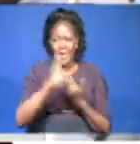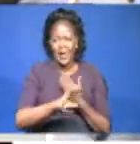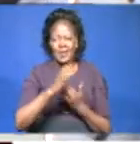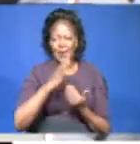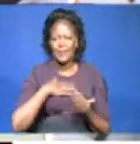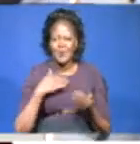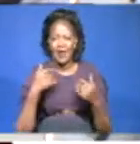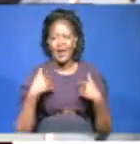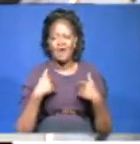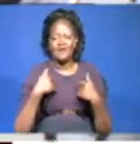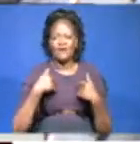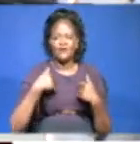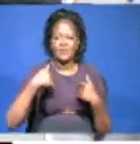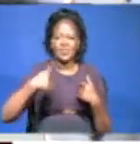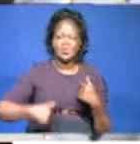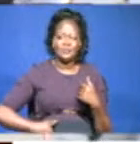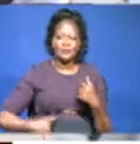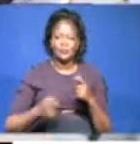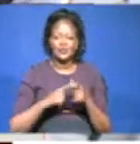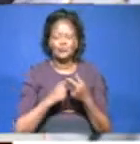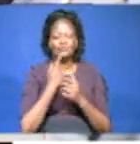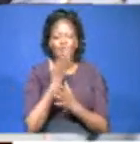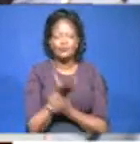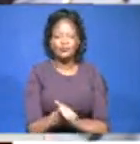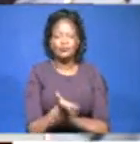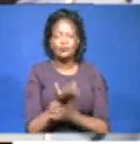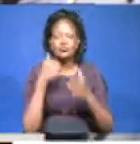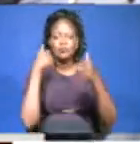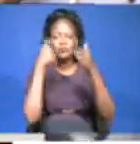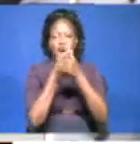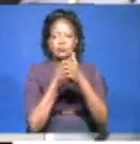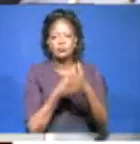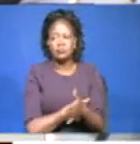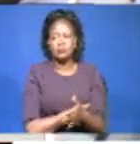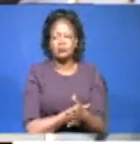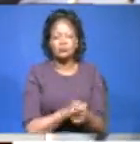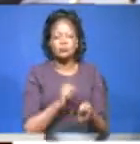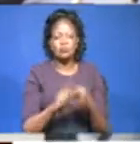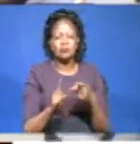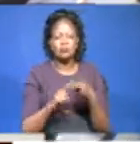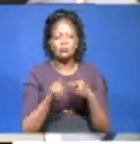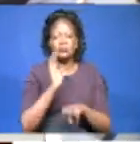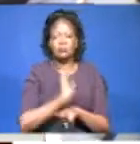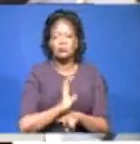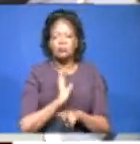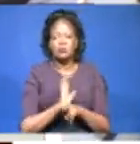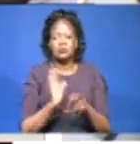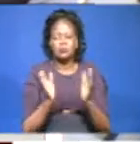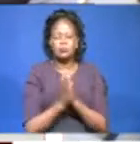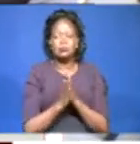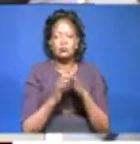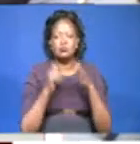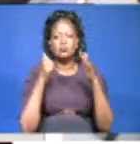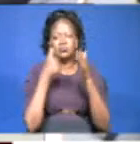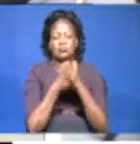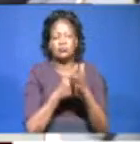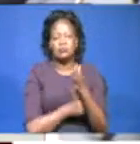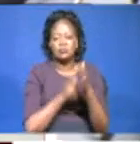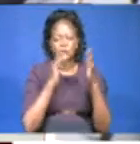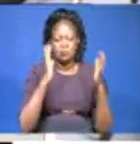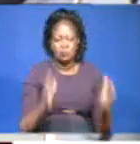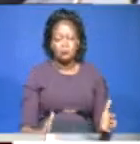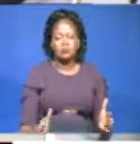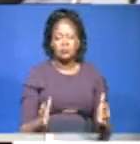na njaa. Tunaomba wafadhili makanisa na donors na well wishers mahali popote